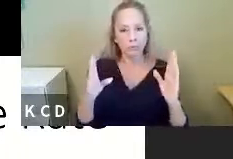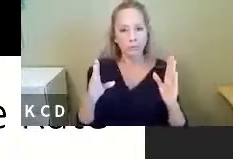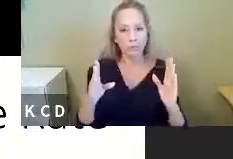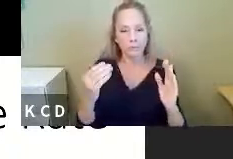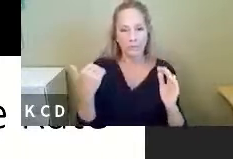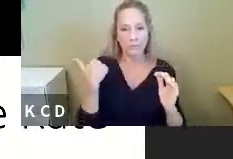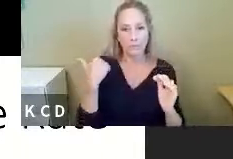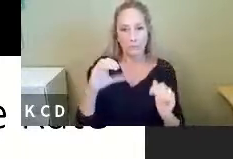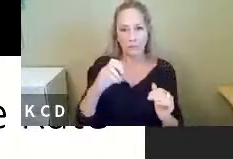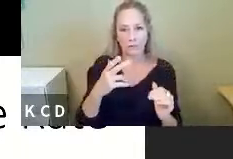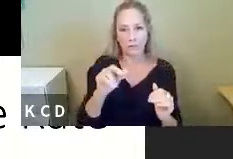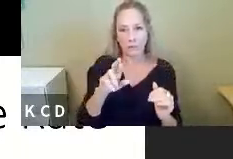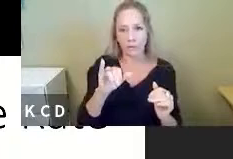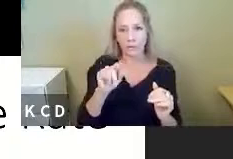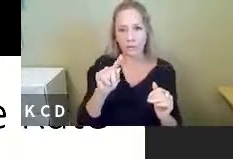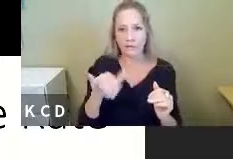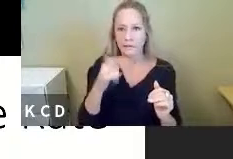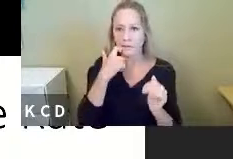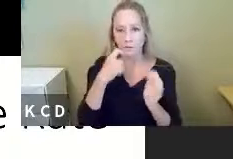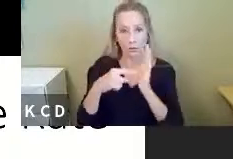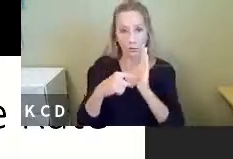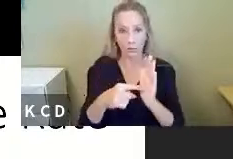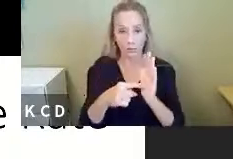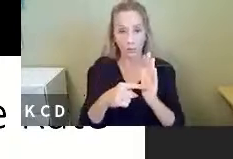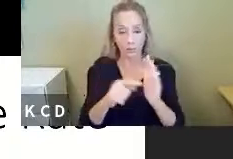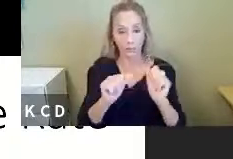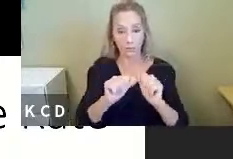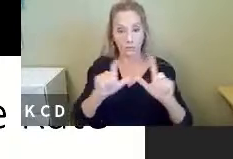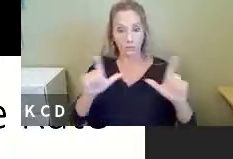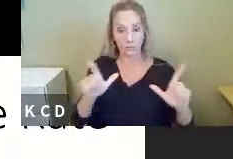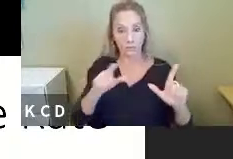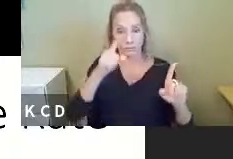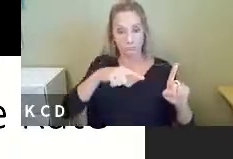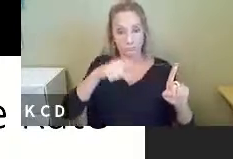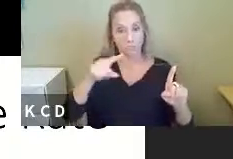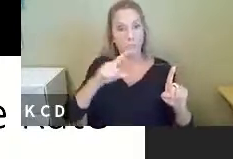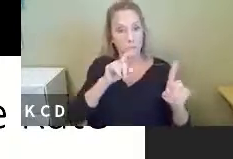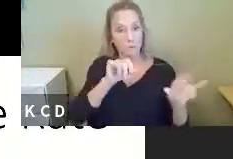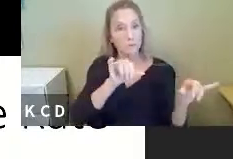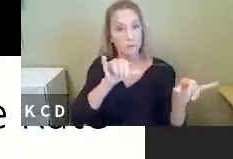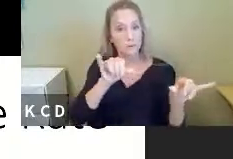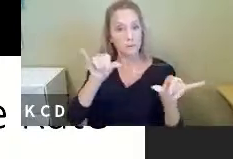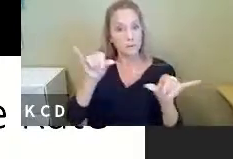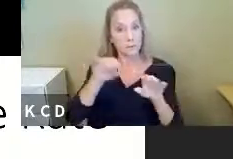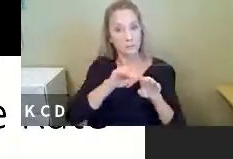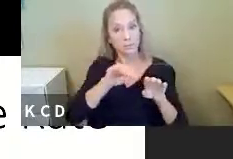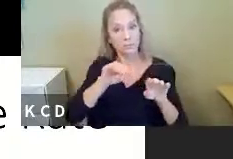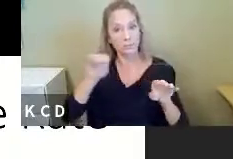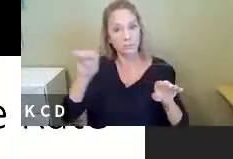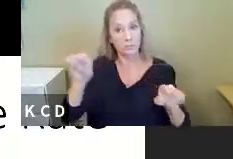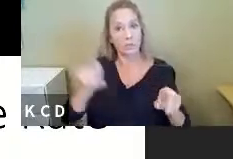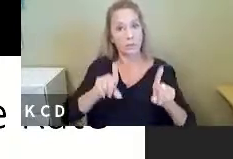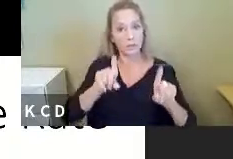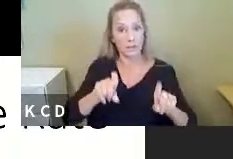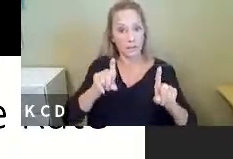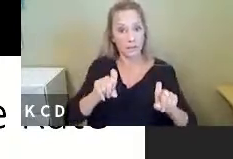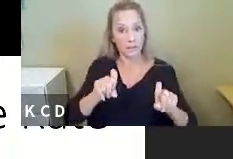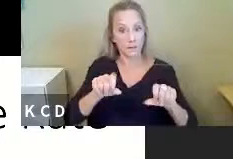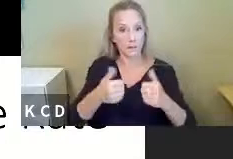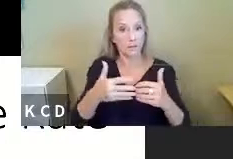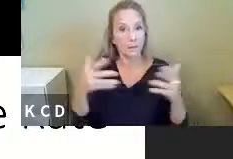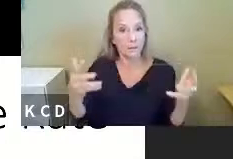showed. And what it shows is essentially a relatively stable testing volume, but then with